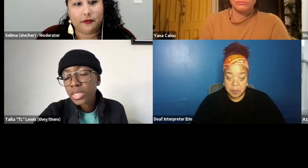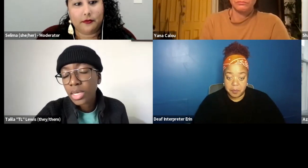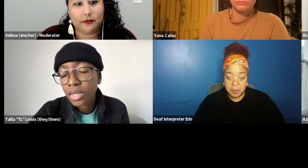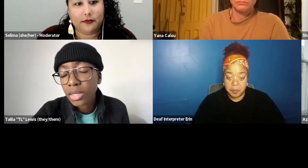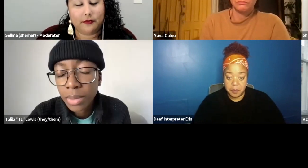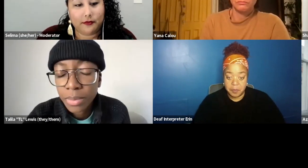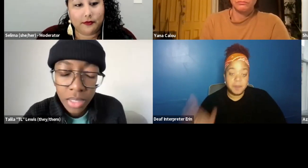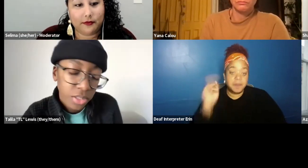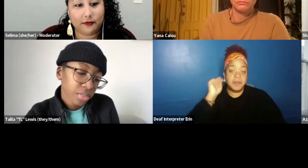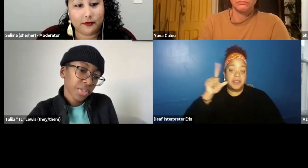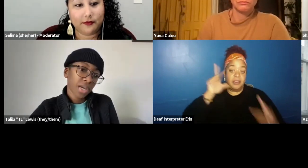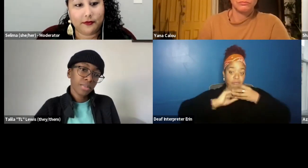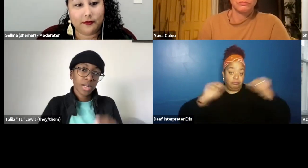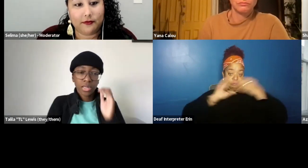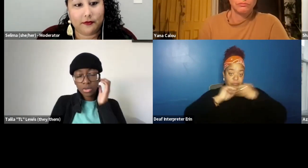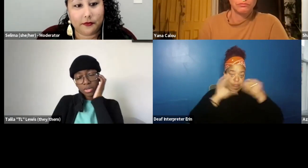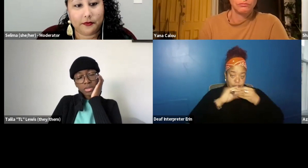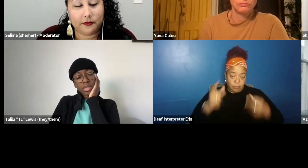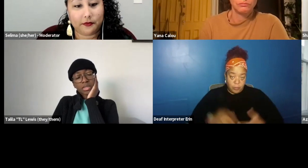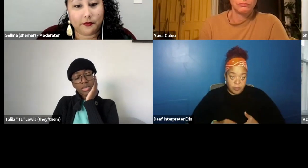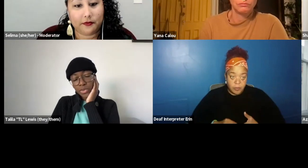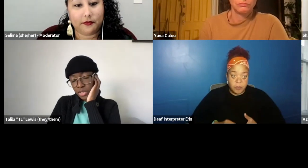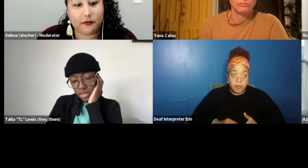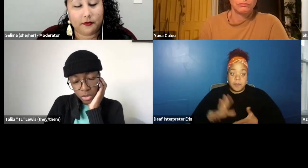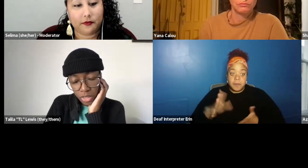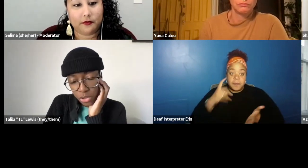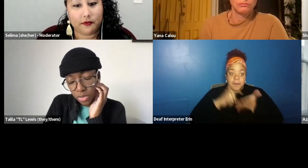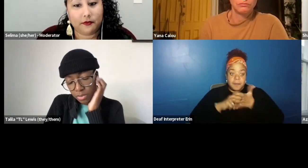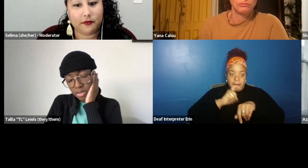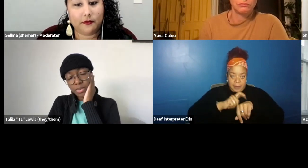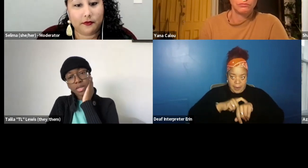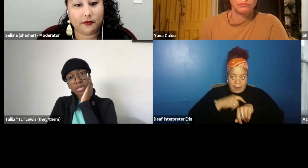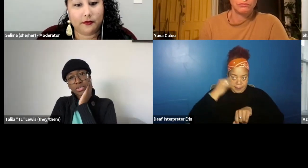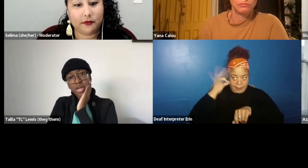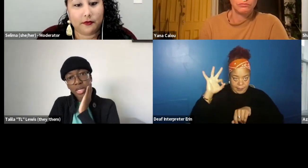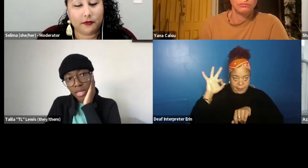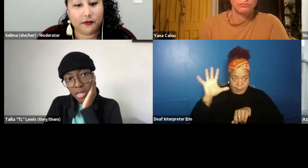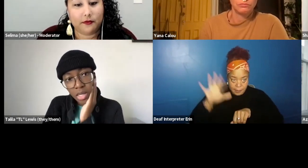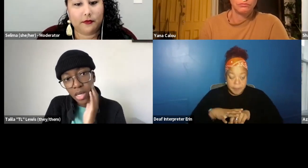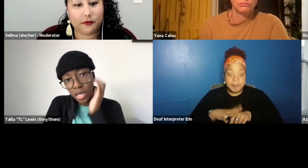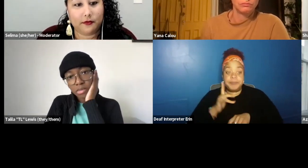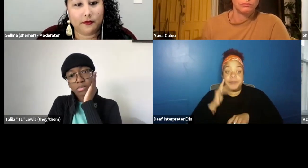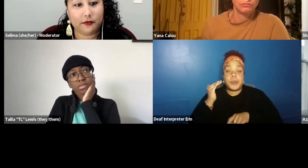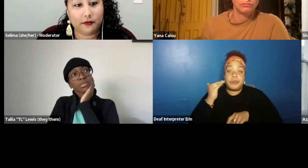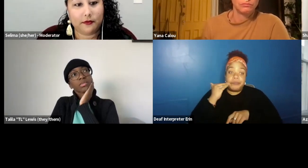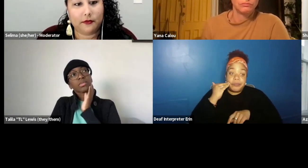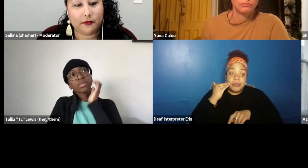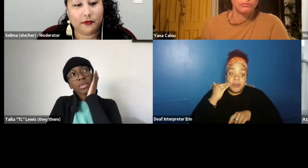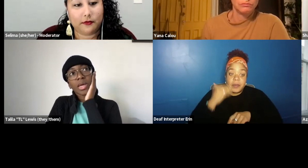This is TL. I'm conscious of time, and I know that this particular question was meant to be an entree.